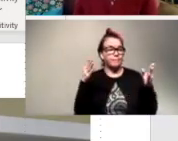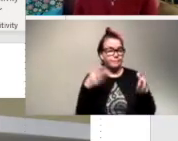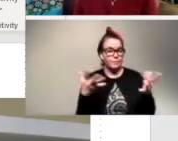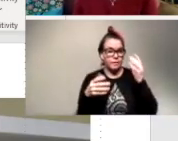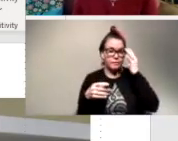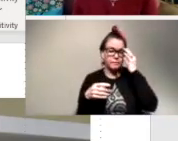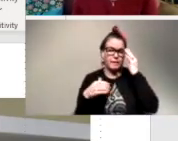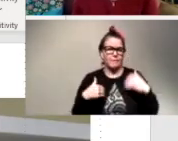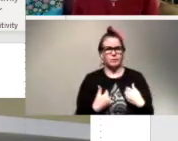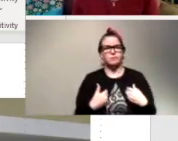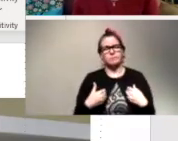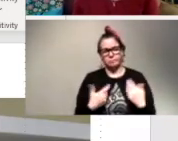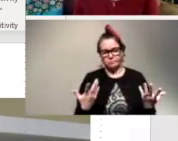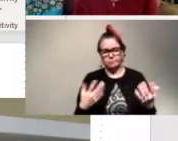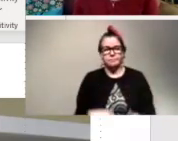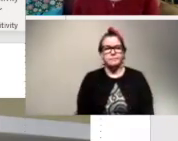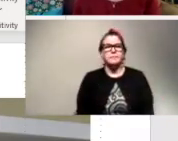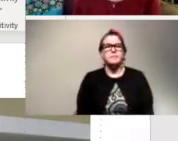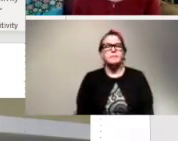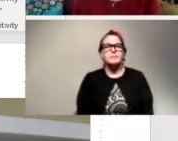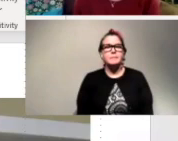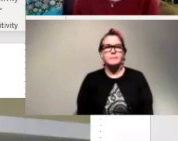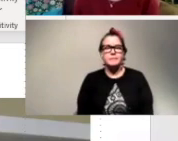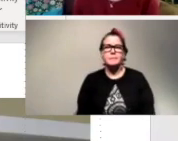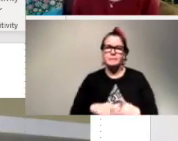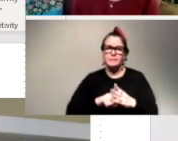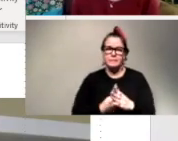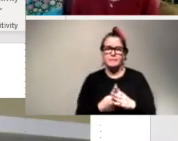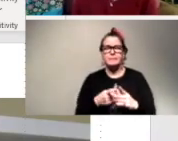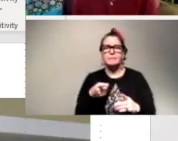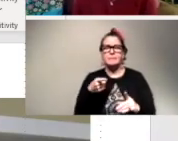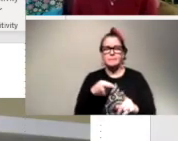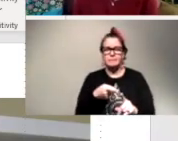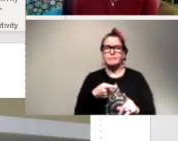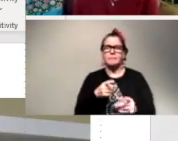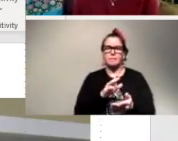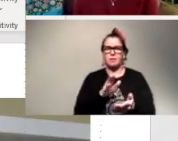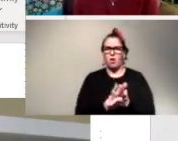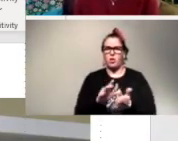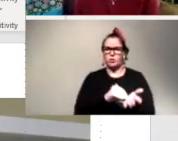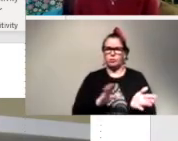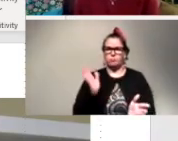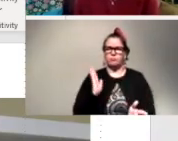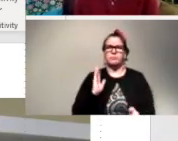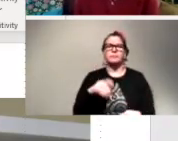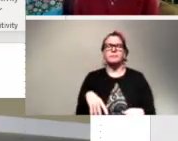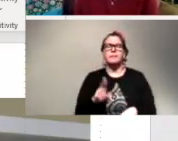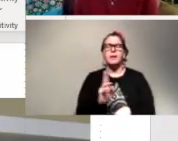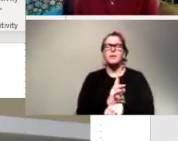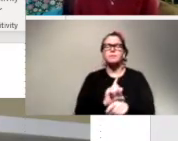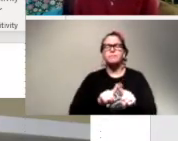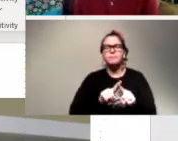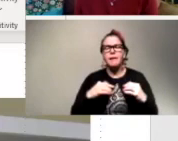is animals. And I started doing this as a student in college. And I use animals